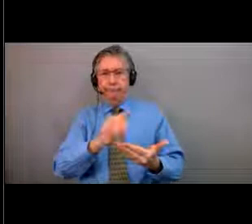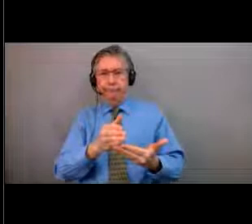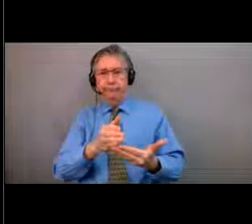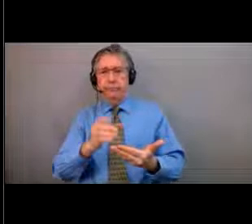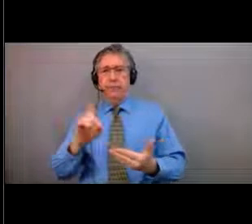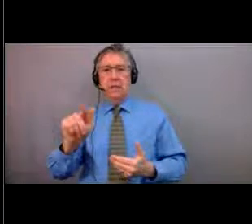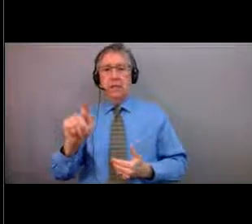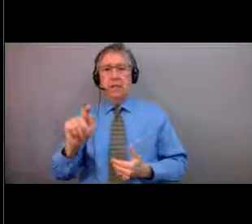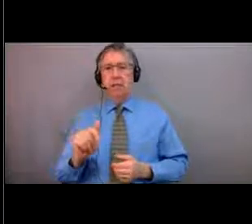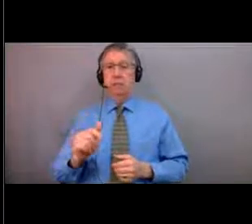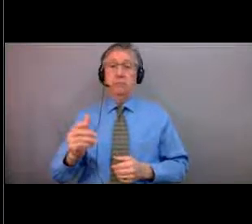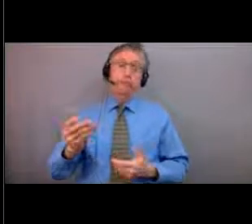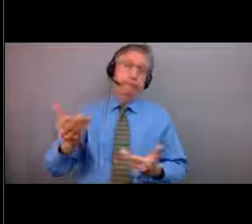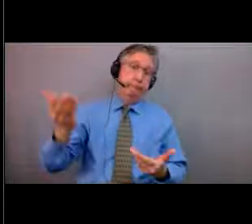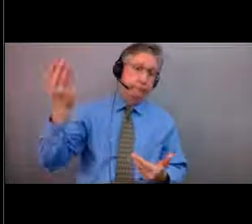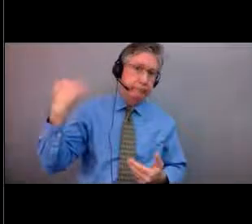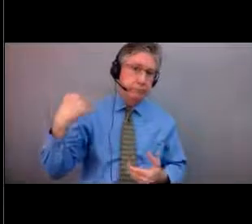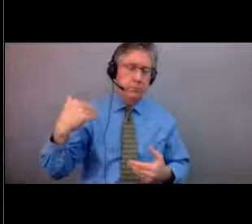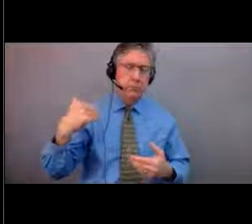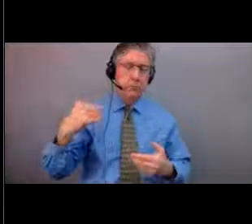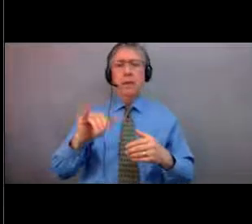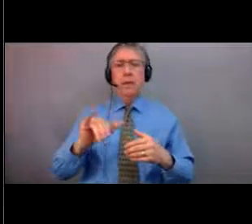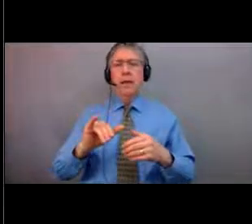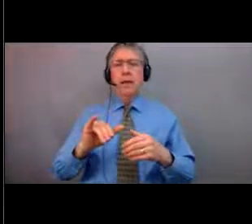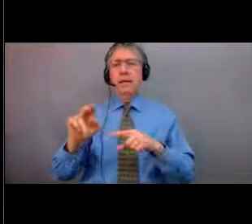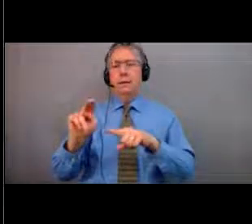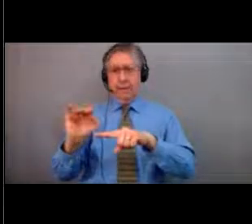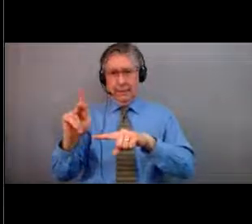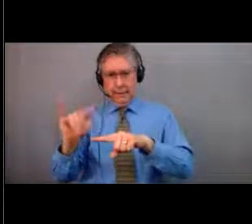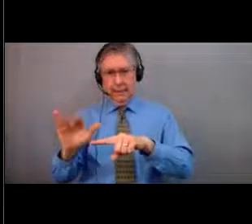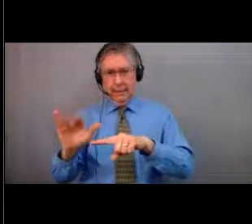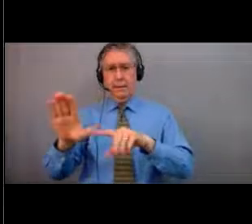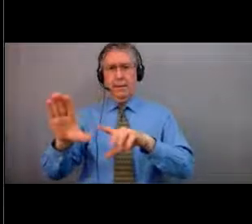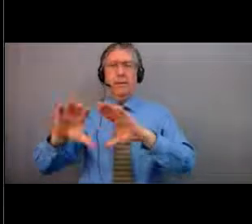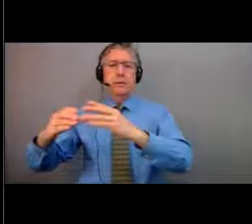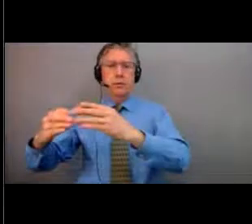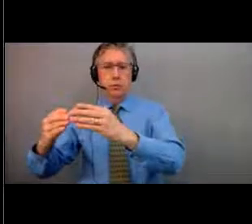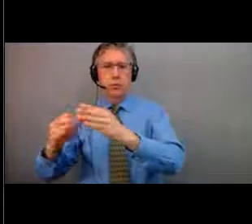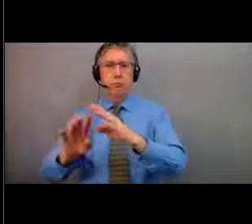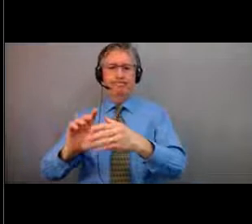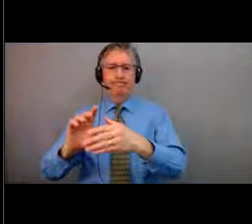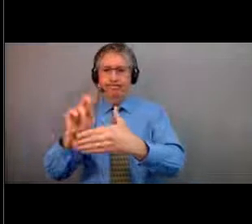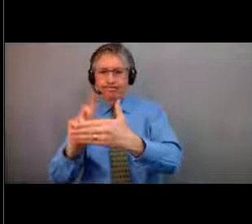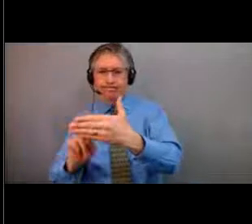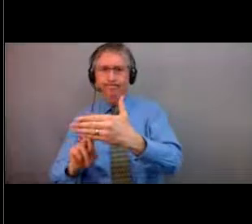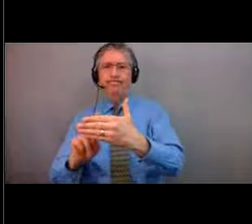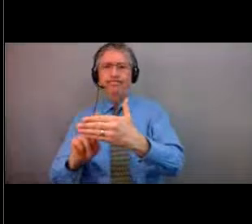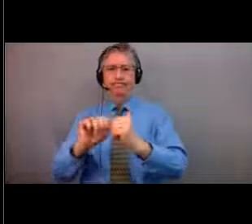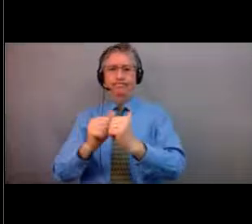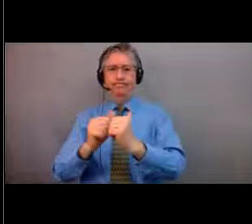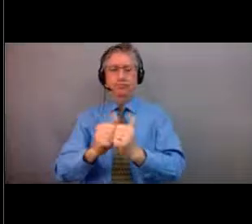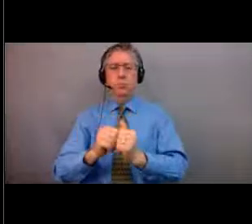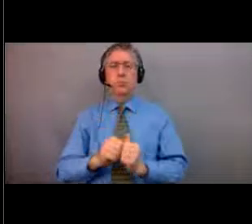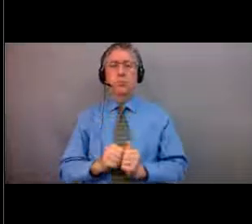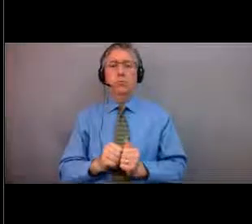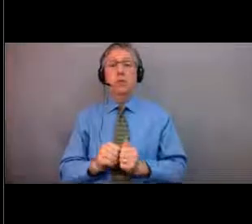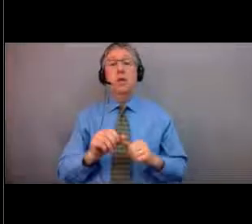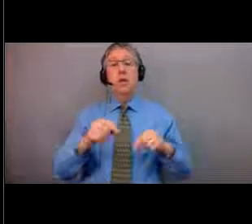methods themselves were designed and developed by Nikki and his team. Within NOAA, we have Brendan